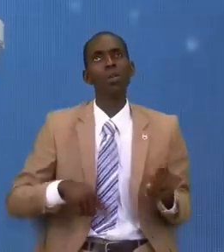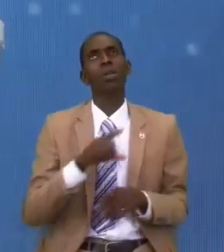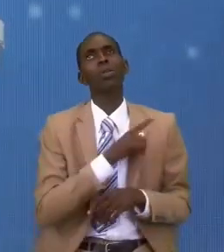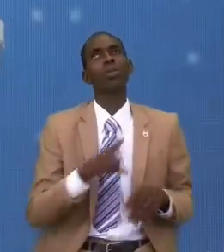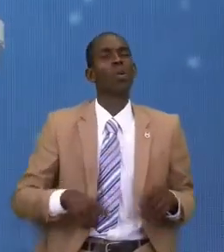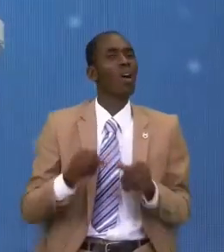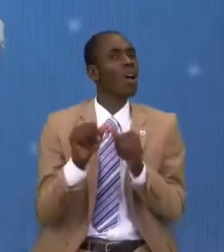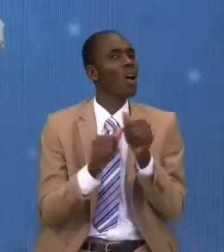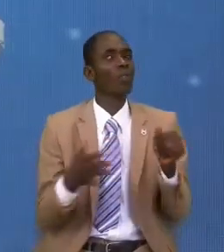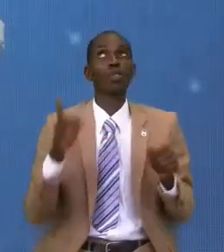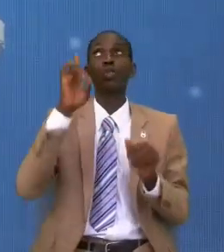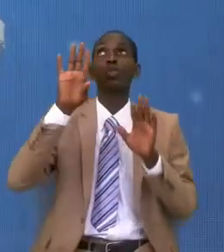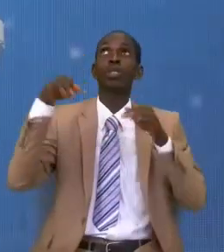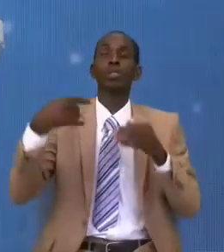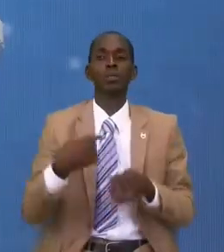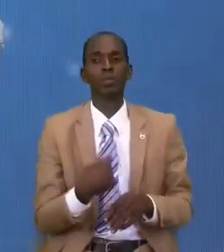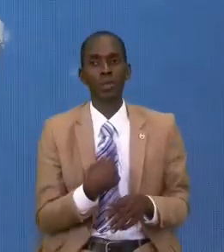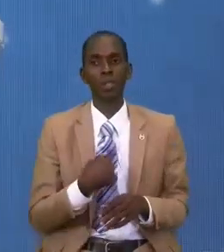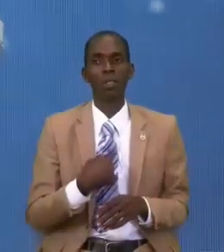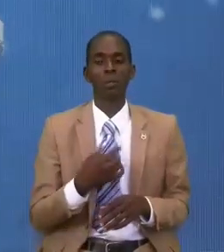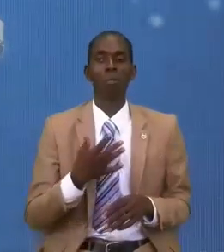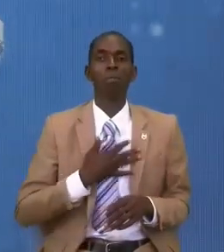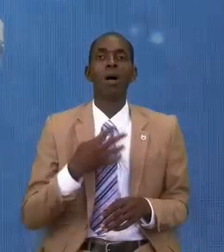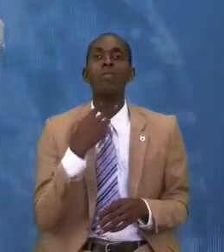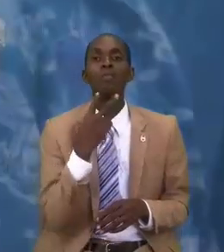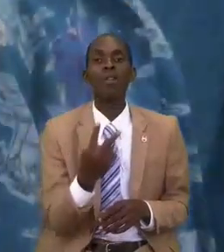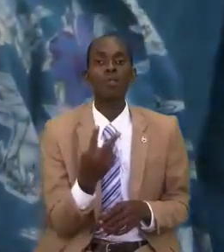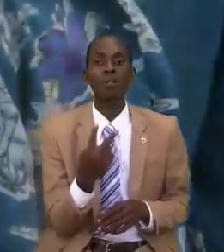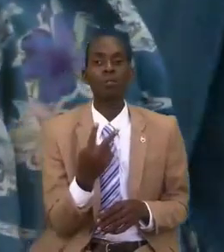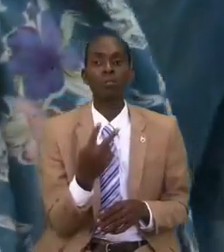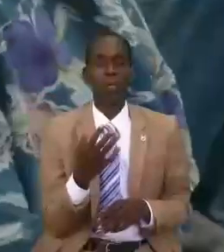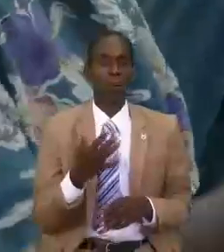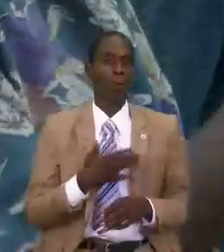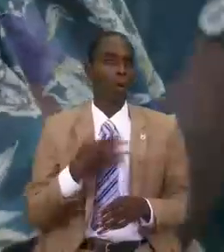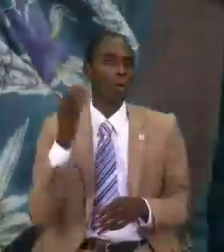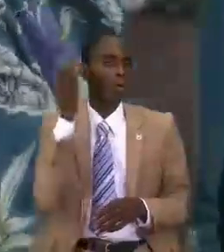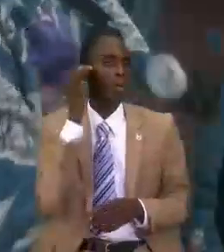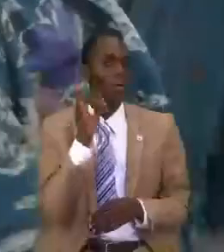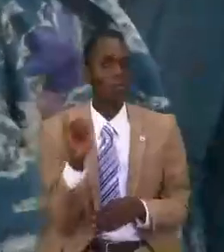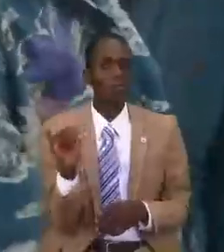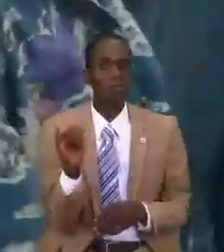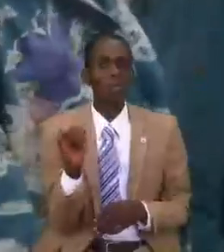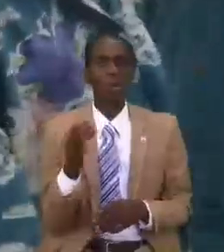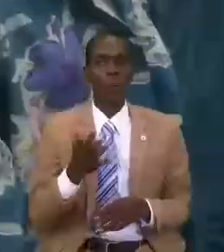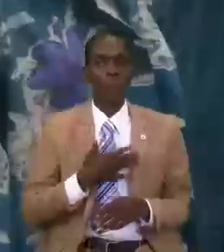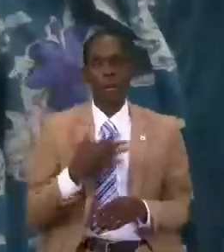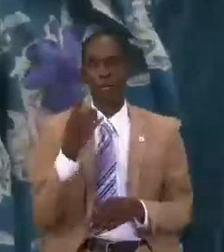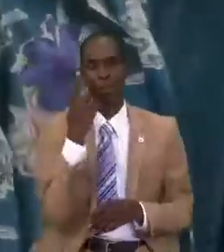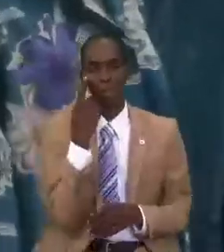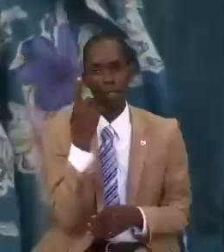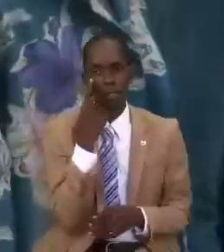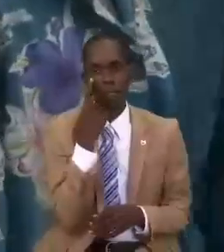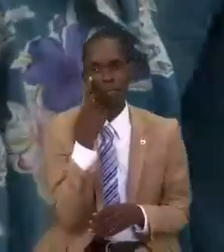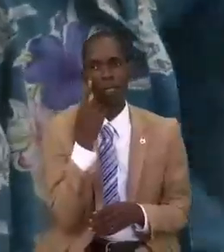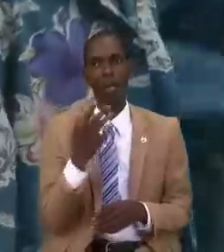voice, my hearing, my sight, my skill, my